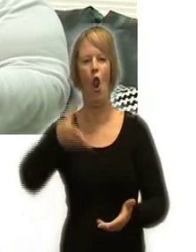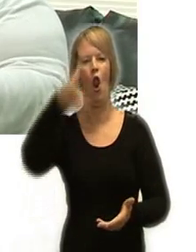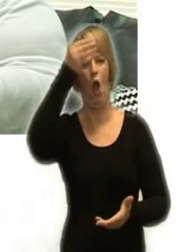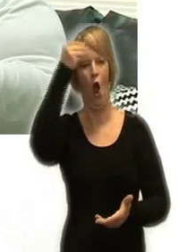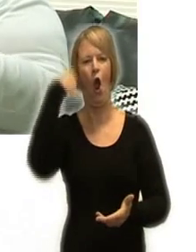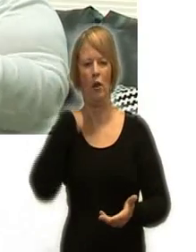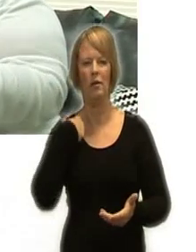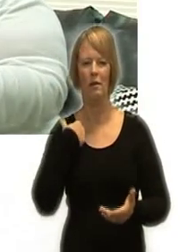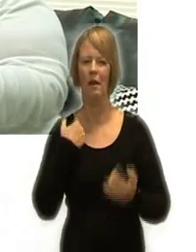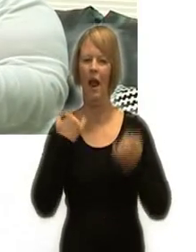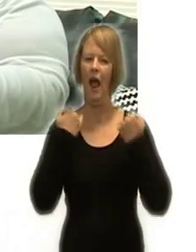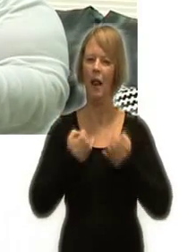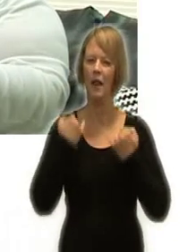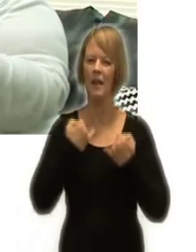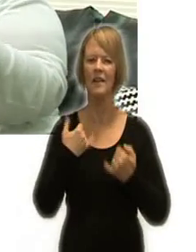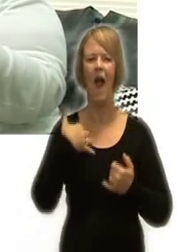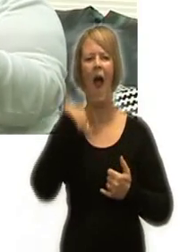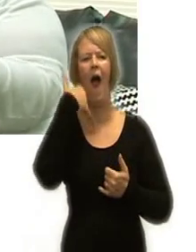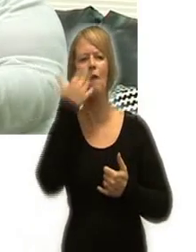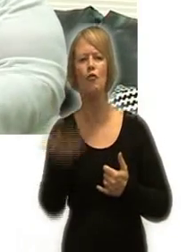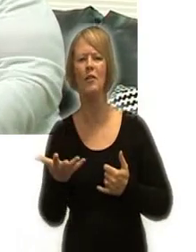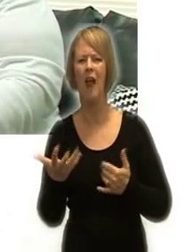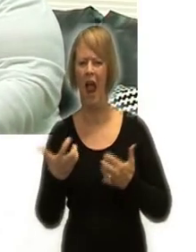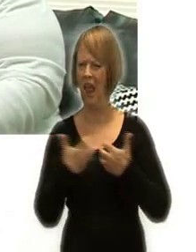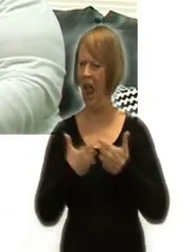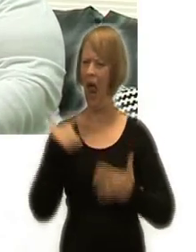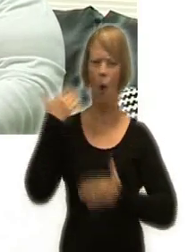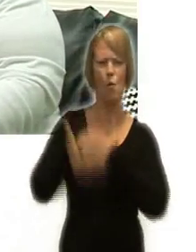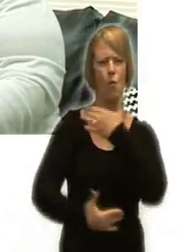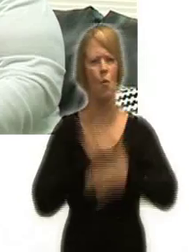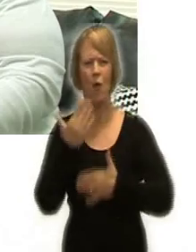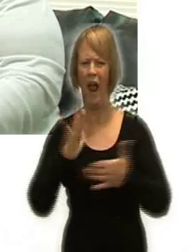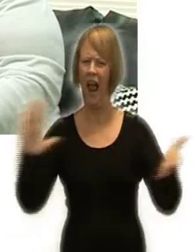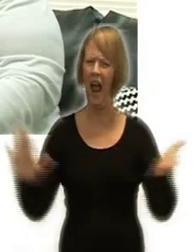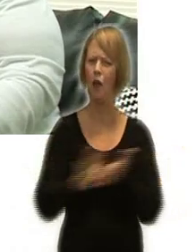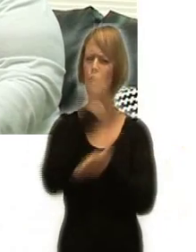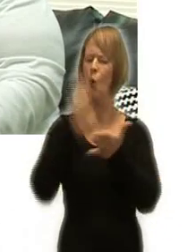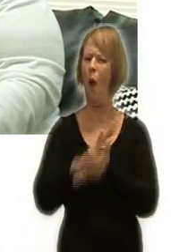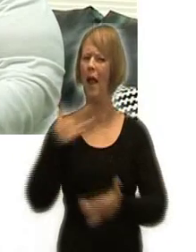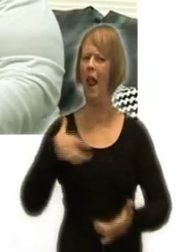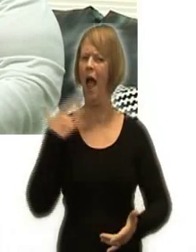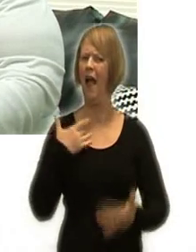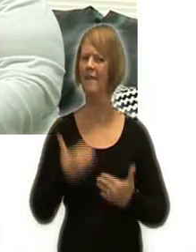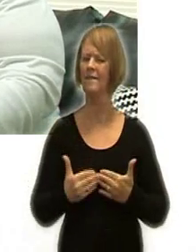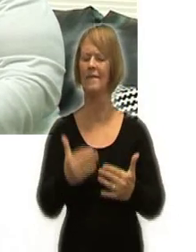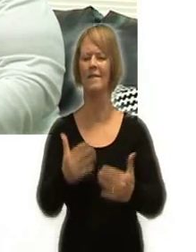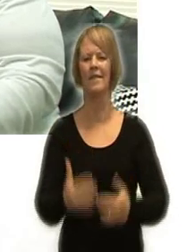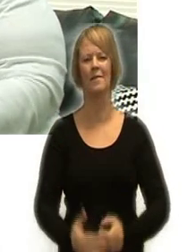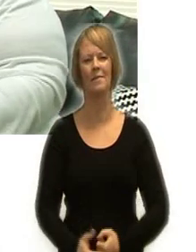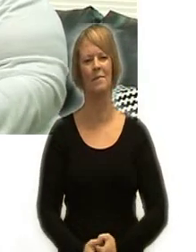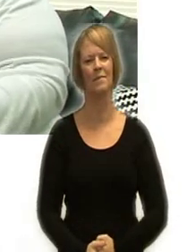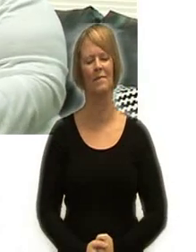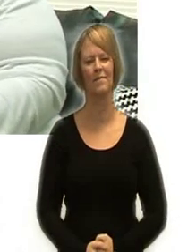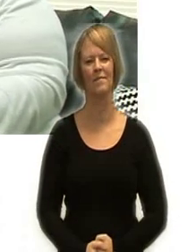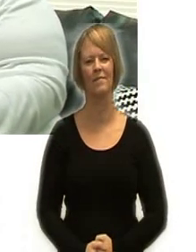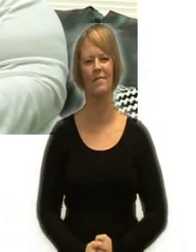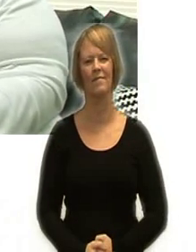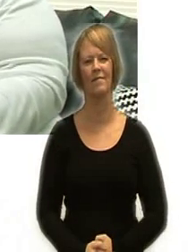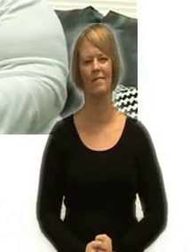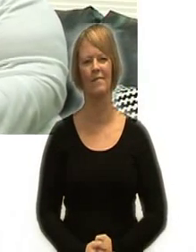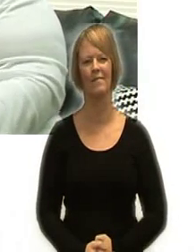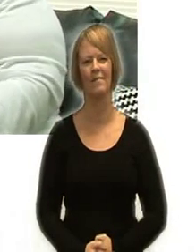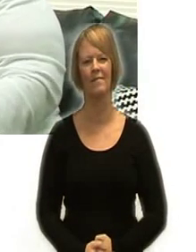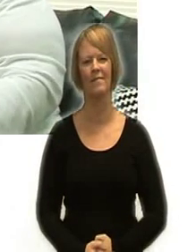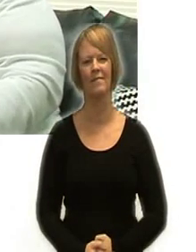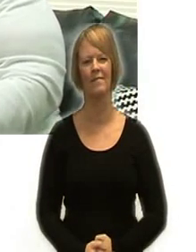and from that, and then further educating myself via the internet and books, I've